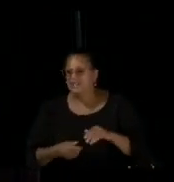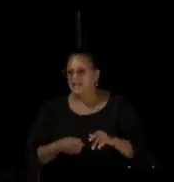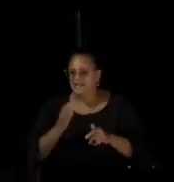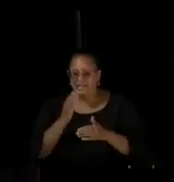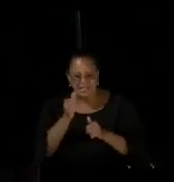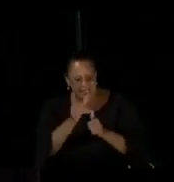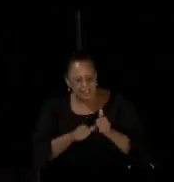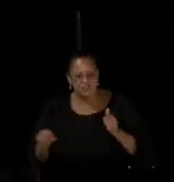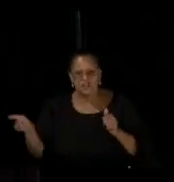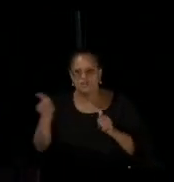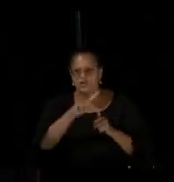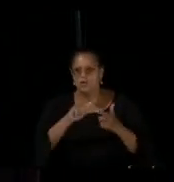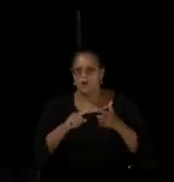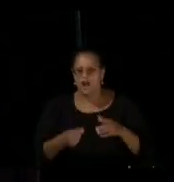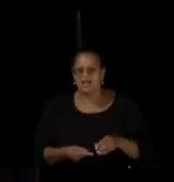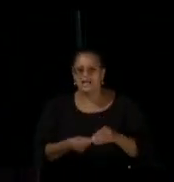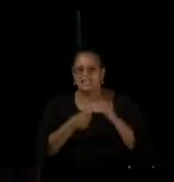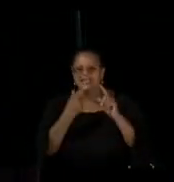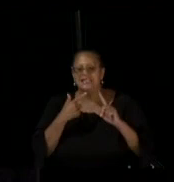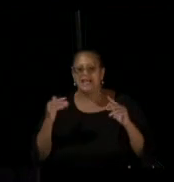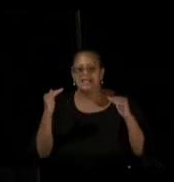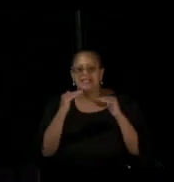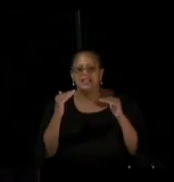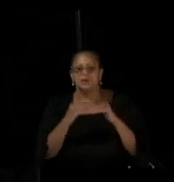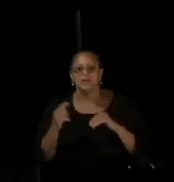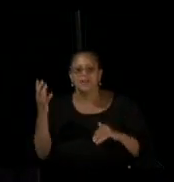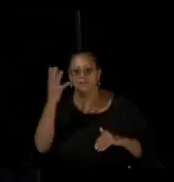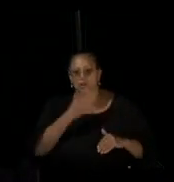unique and equally beautiful.